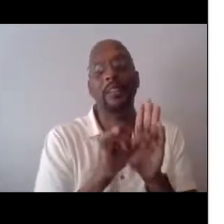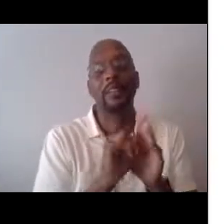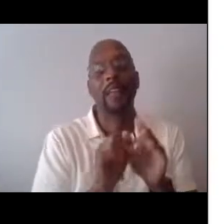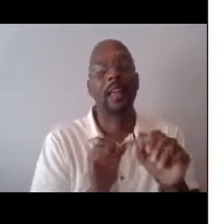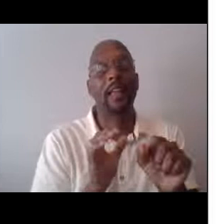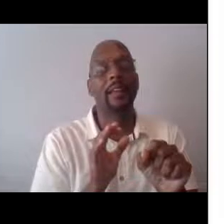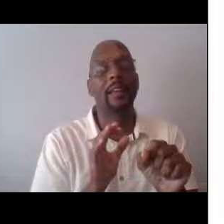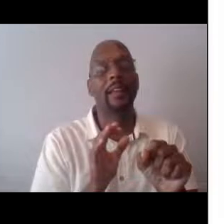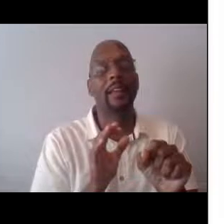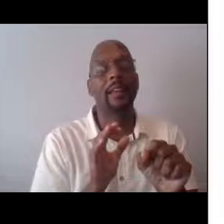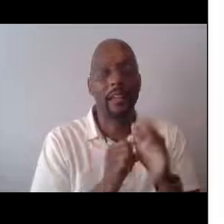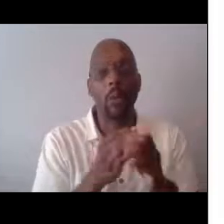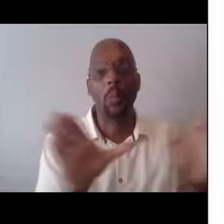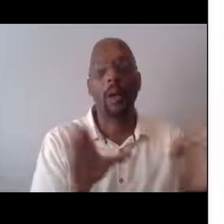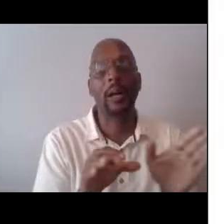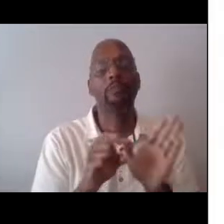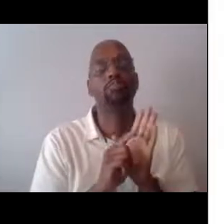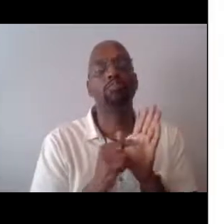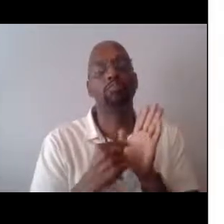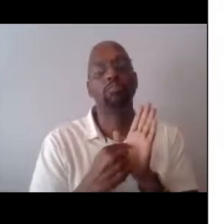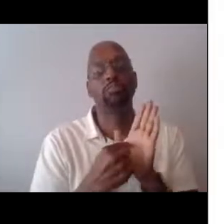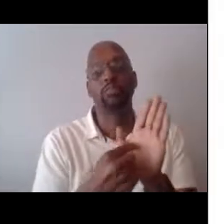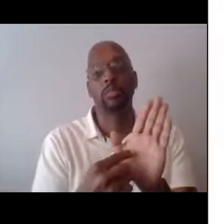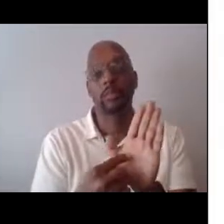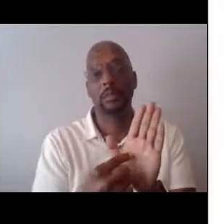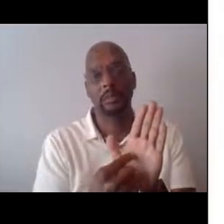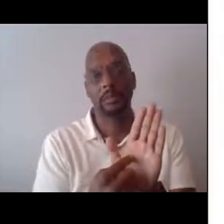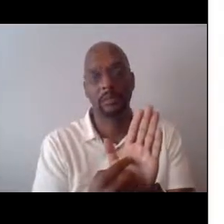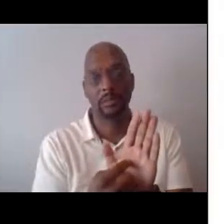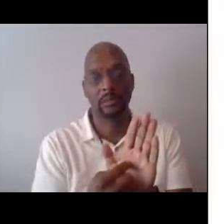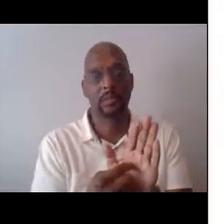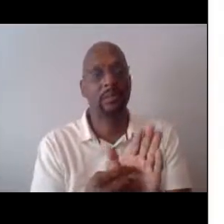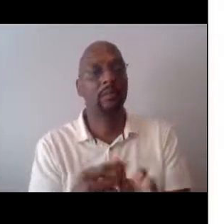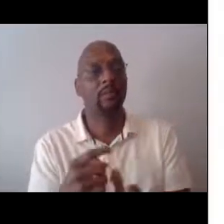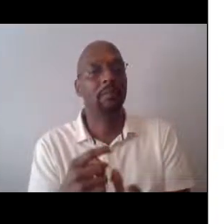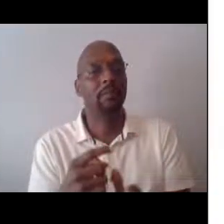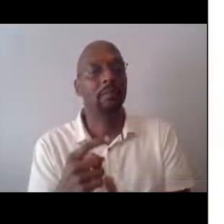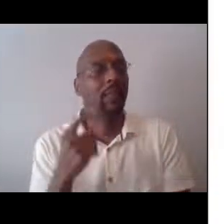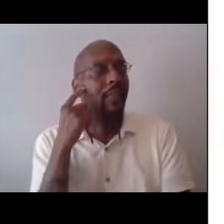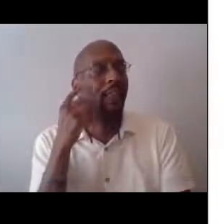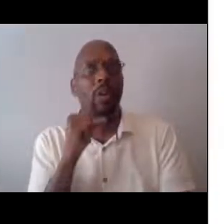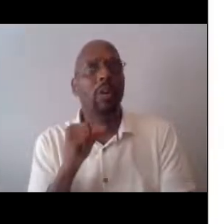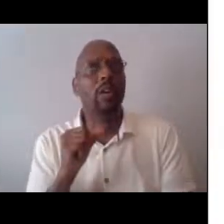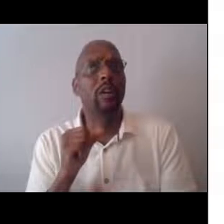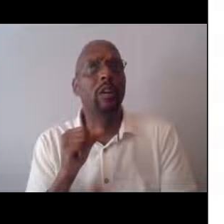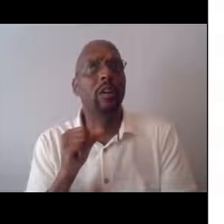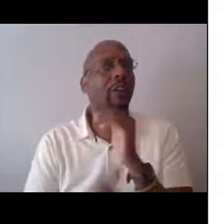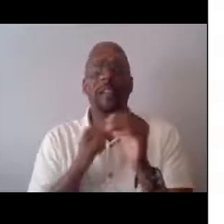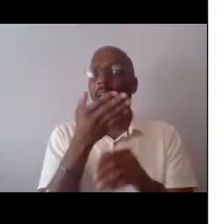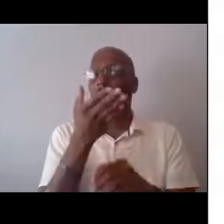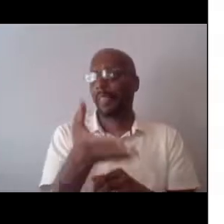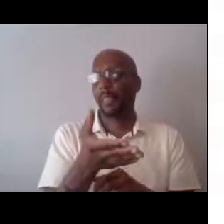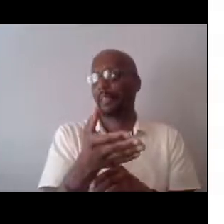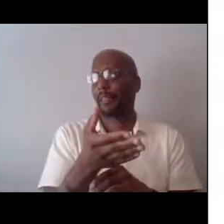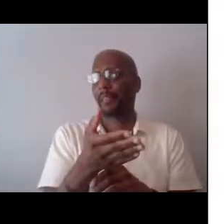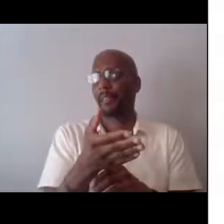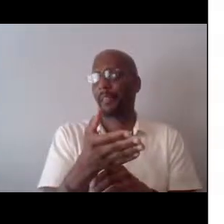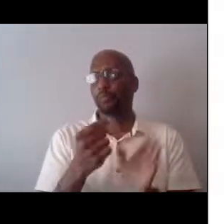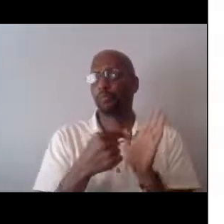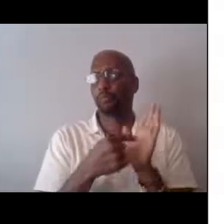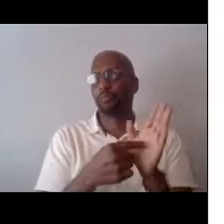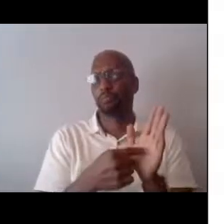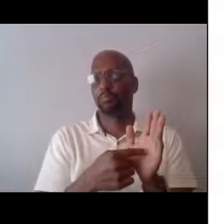an application from the Central Coast, and I believe Orange County is also not represented in terms of person who